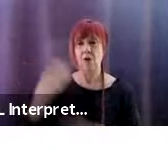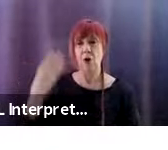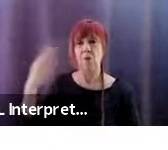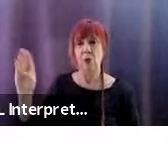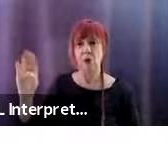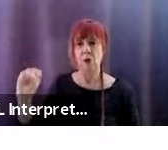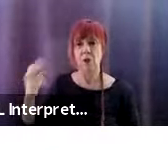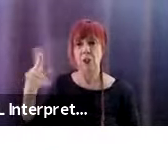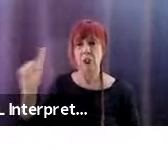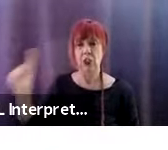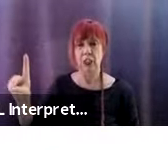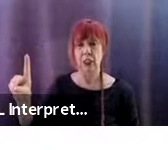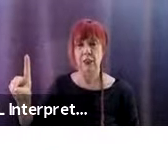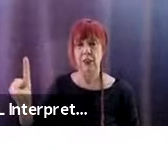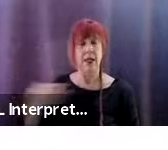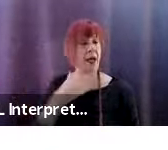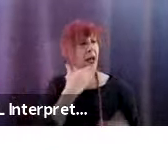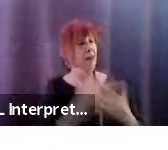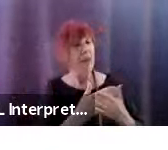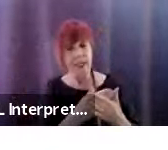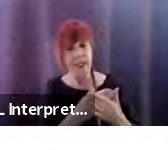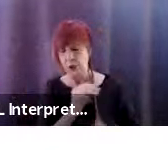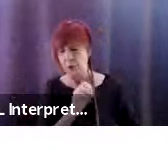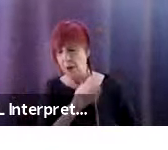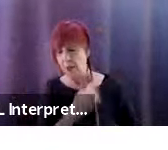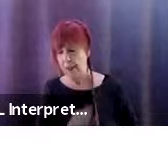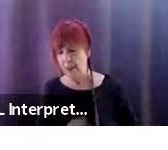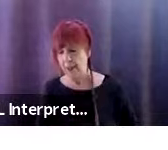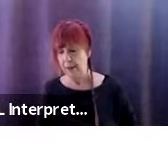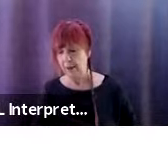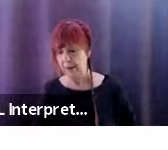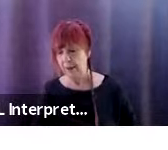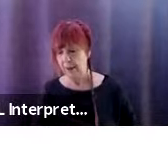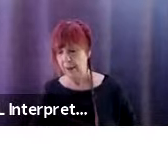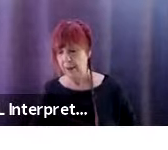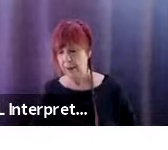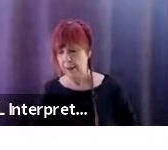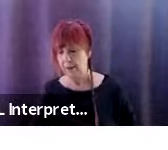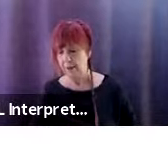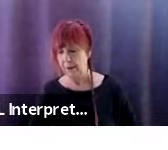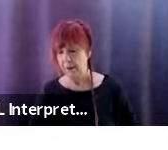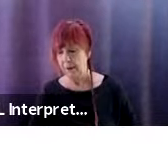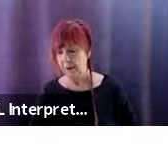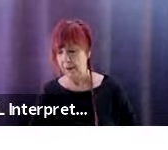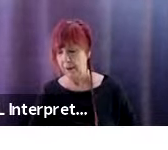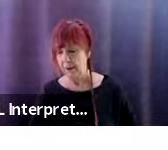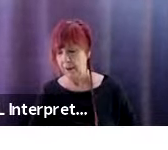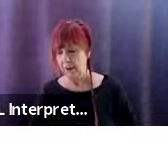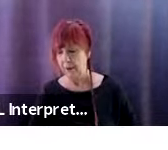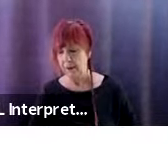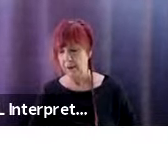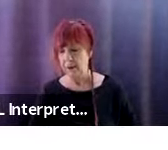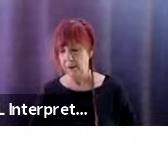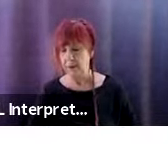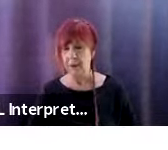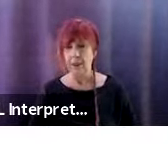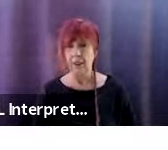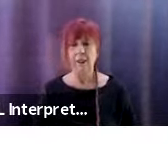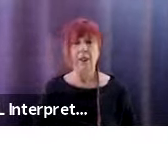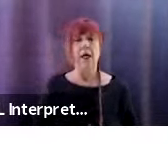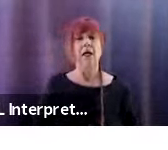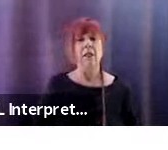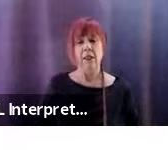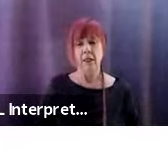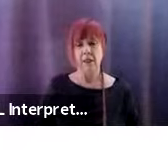Marta, and good afternoon, everyone. I'm Kimberly Good, and I am the Senior Vice President of External Affairs for Blue Shield, and